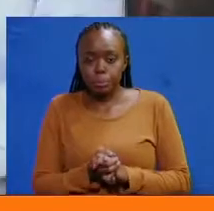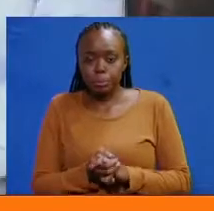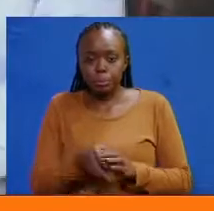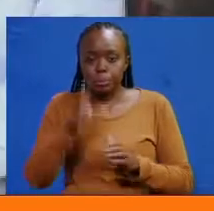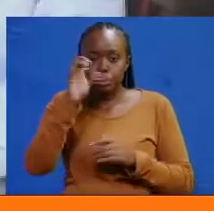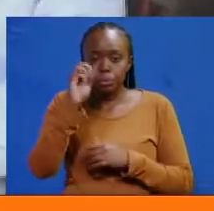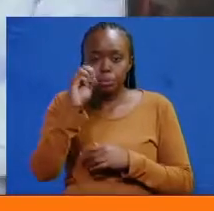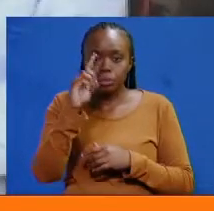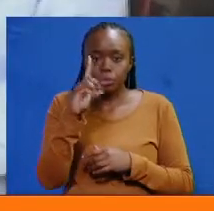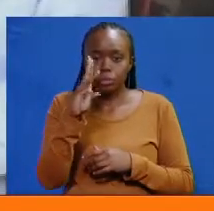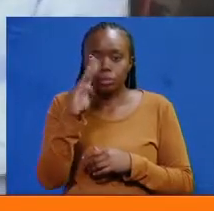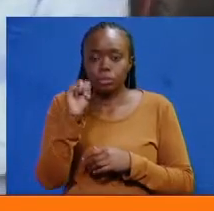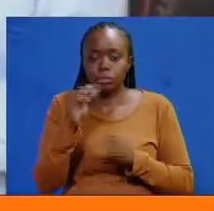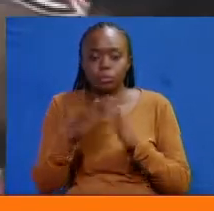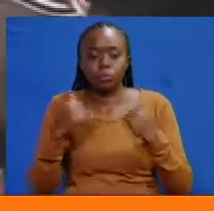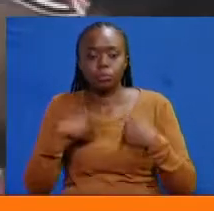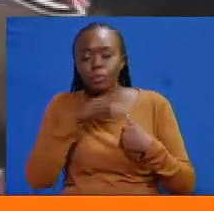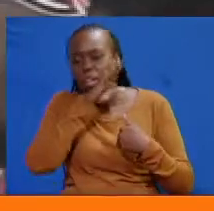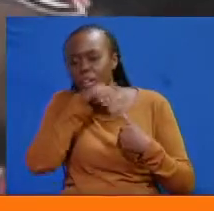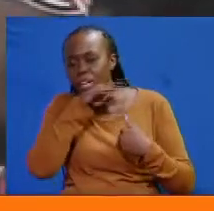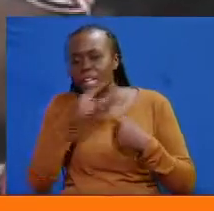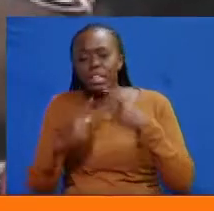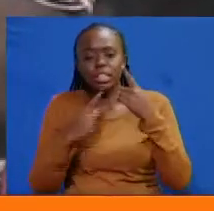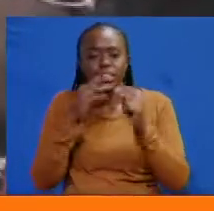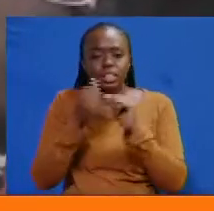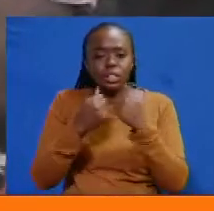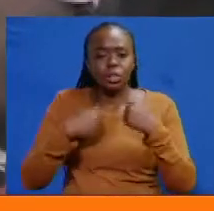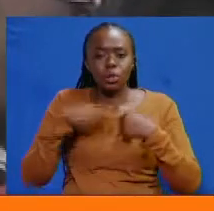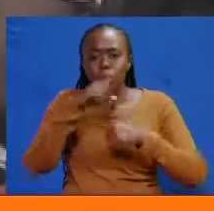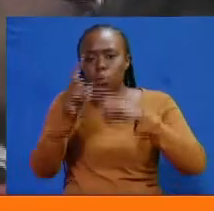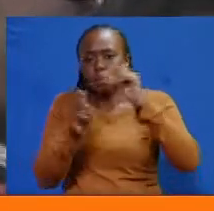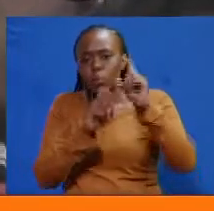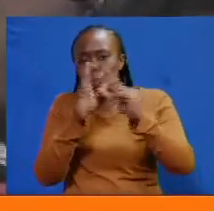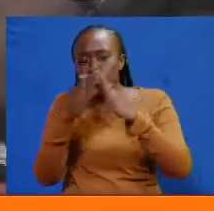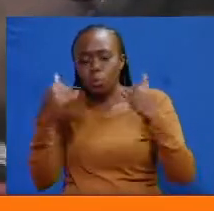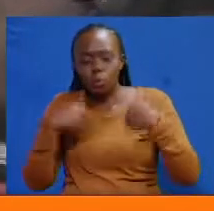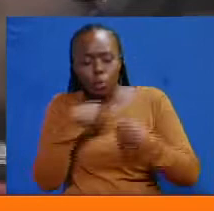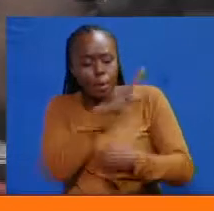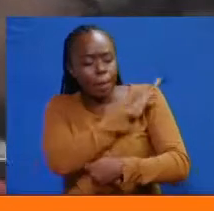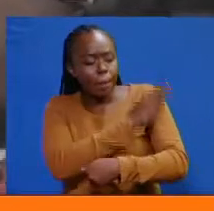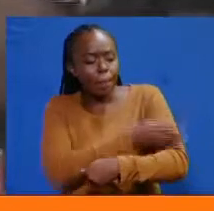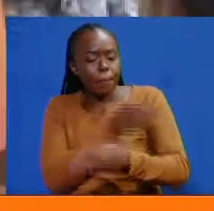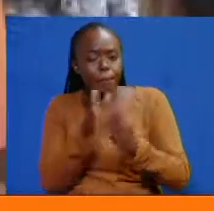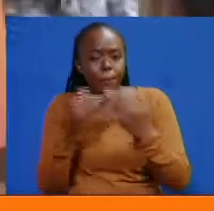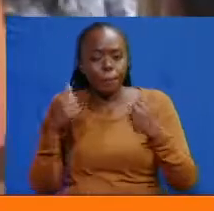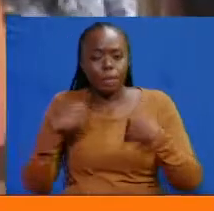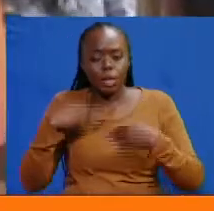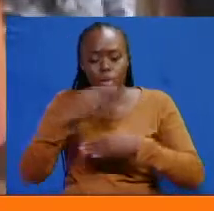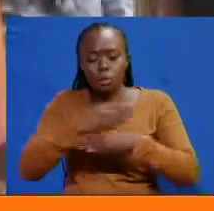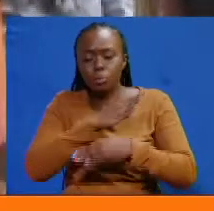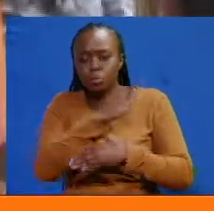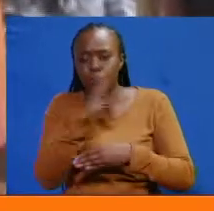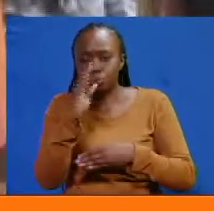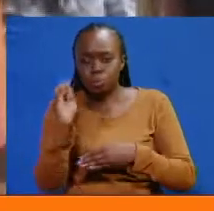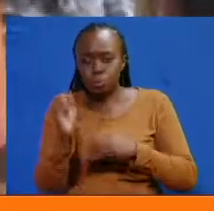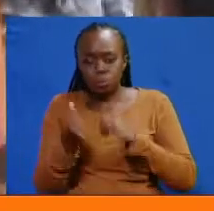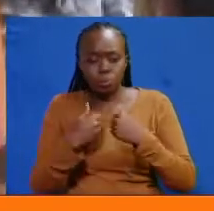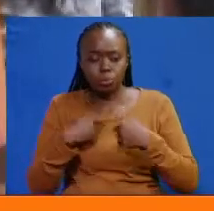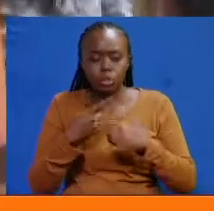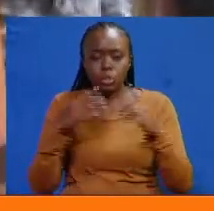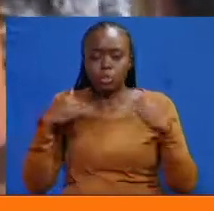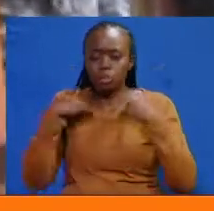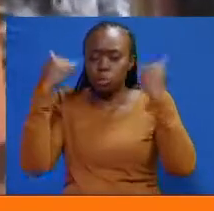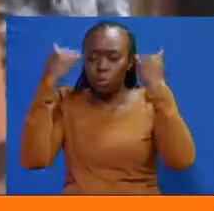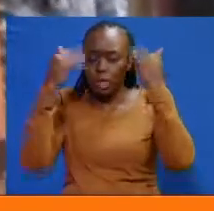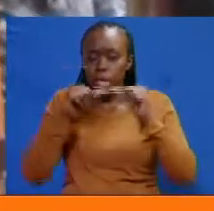ODM leader Raila Odinga has vowed to soldier on with his quest for power despite the flopping of the Building Bridges initiative at the Court of